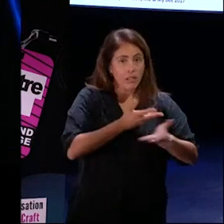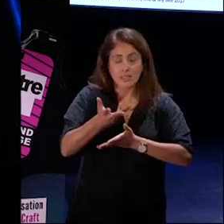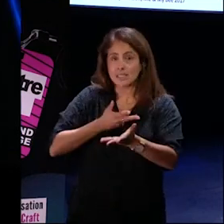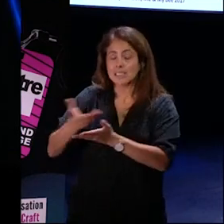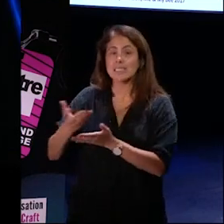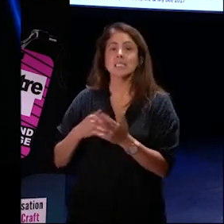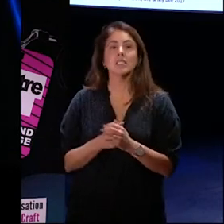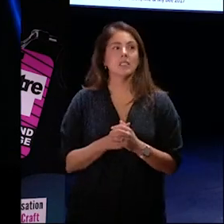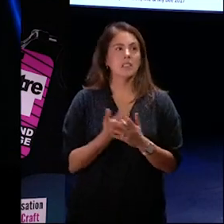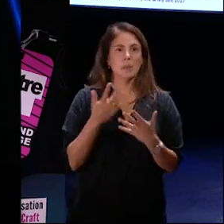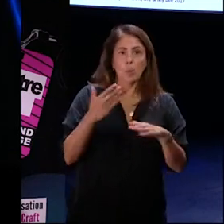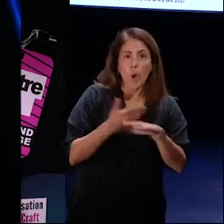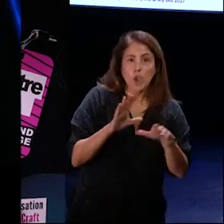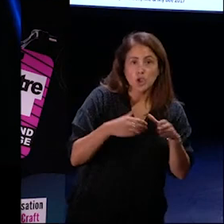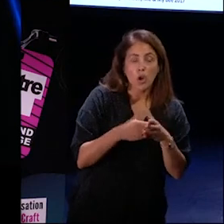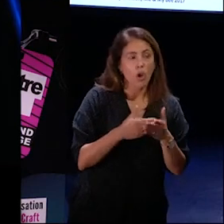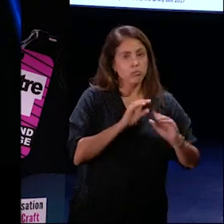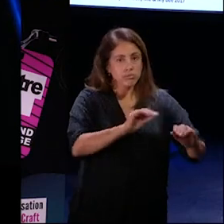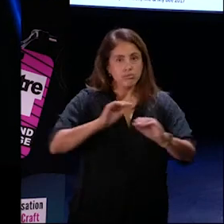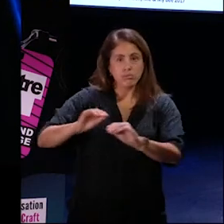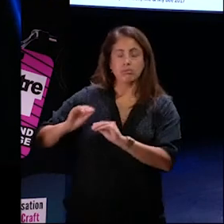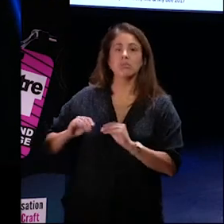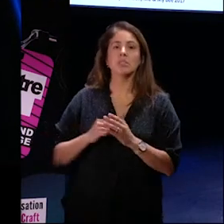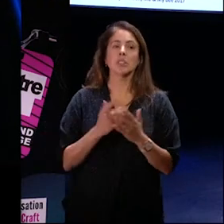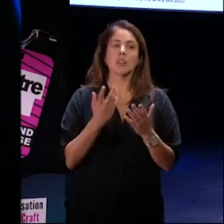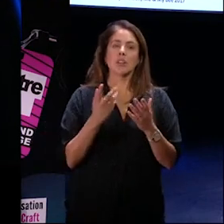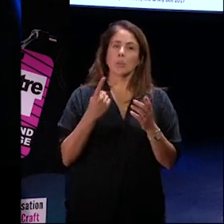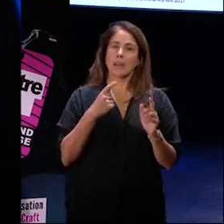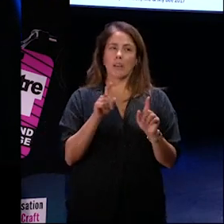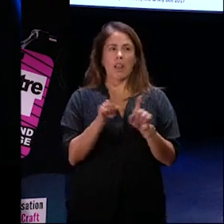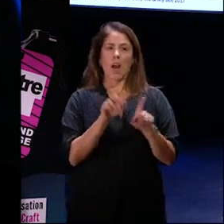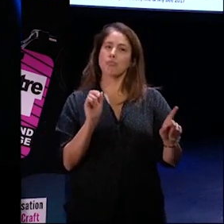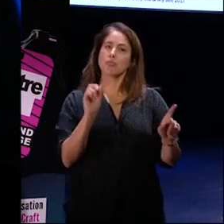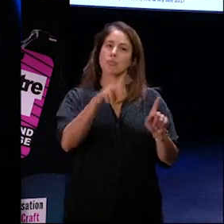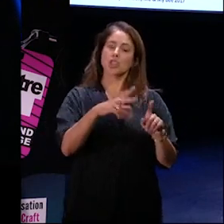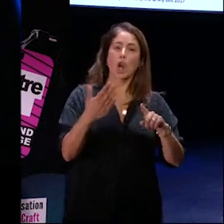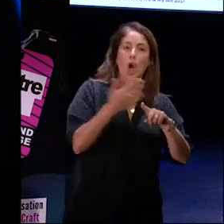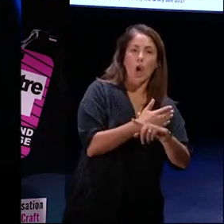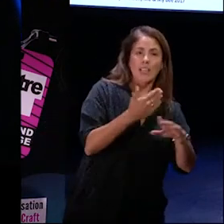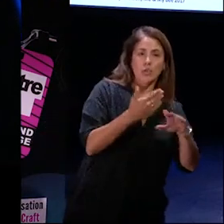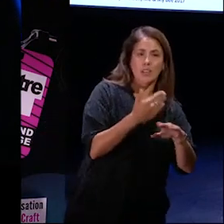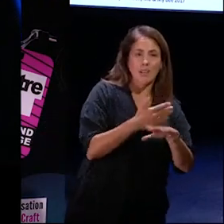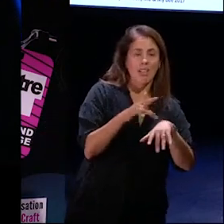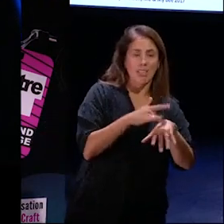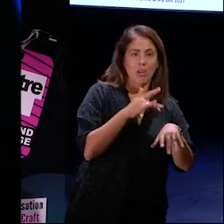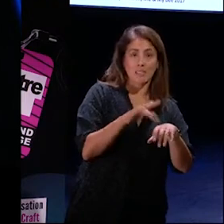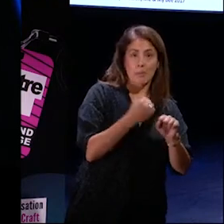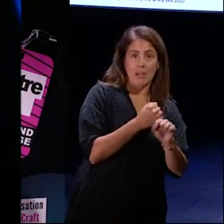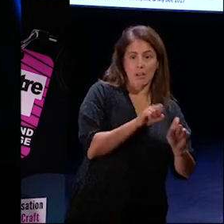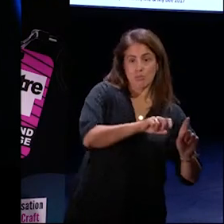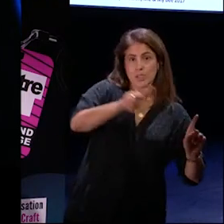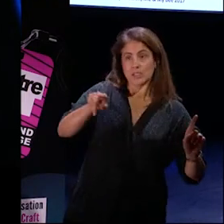we did workshops, and we generally were a bridge between sort of early career theatre makers and